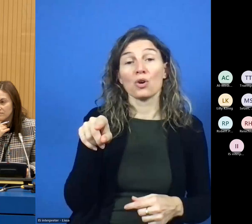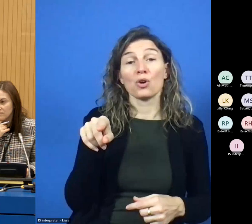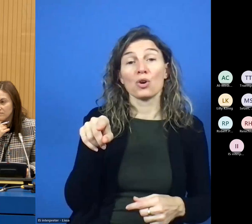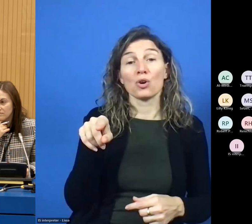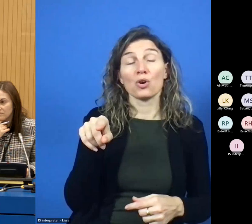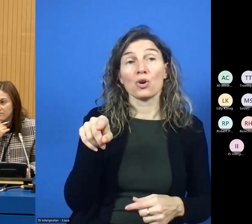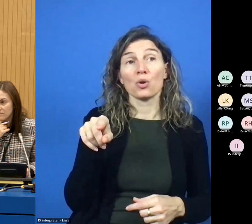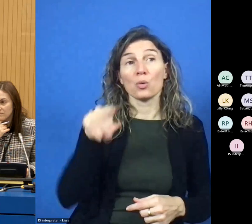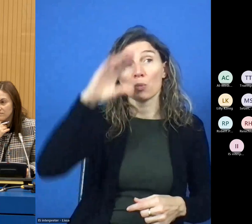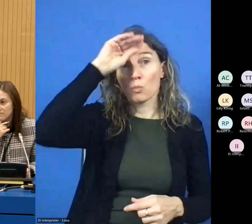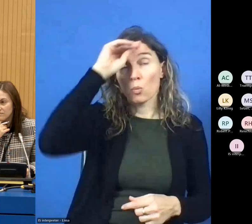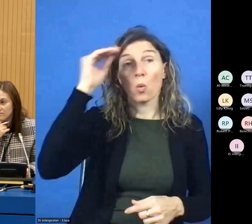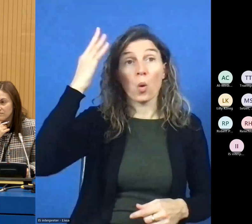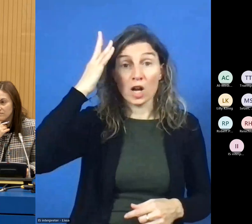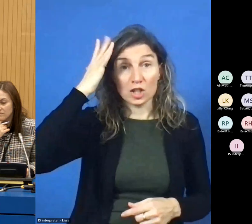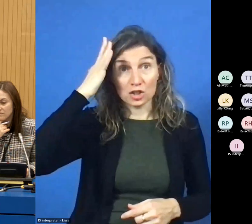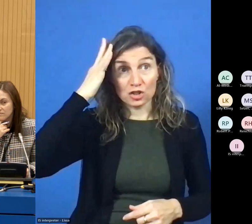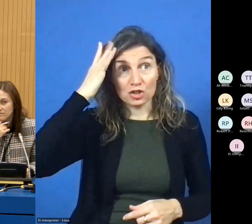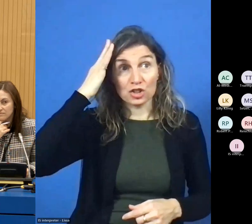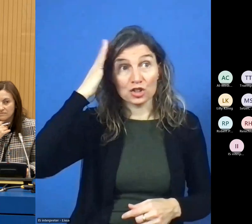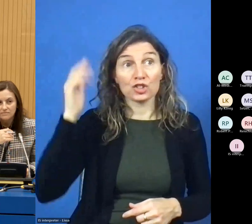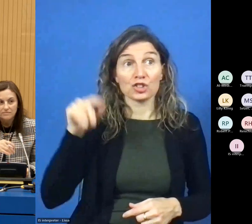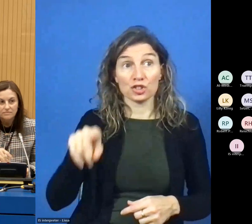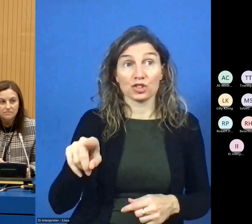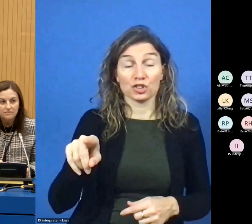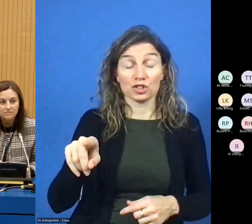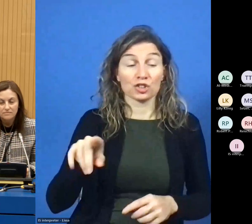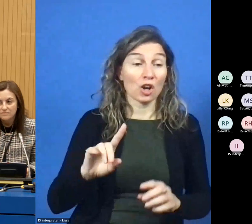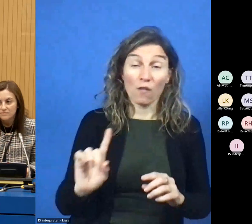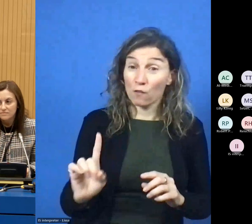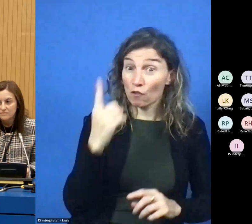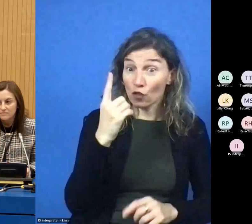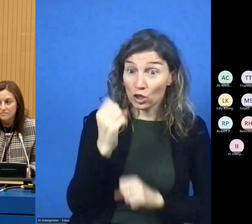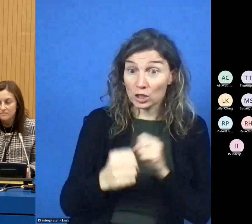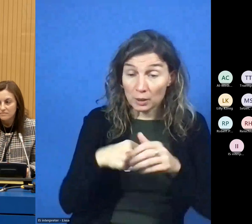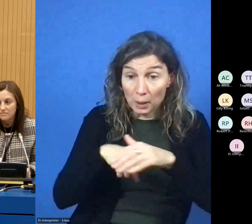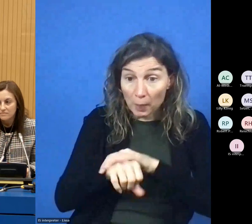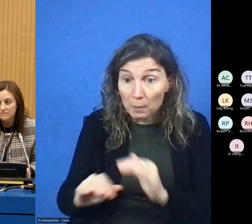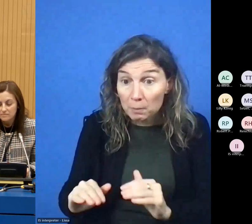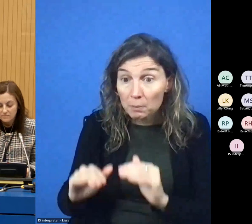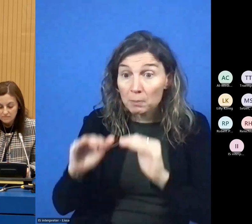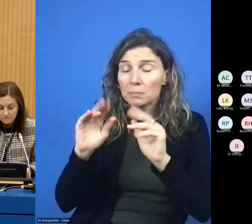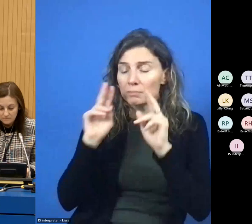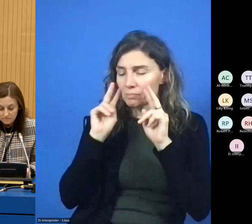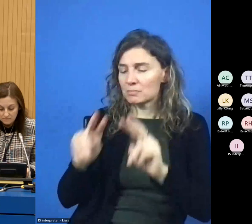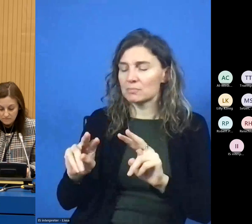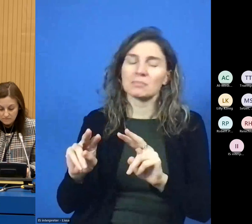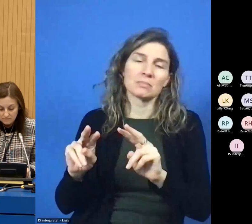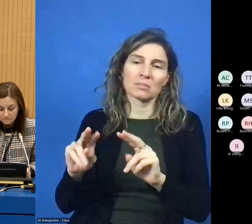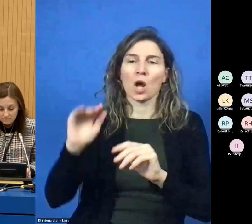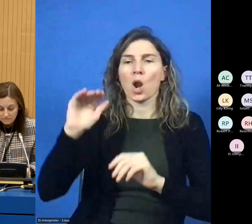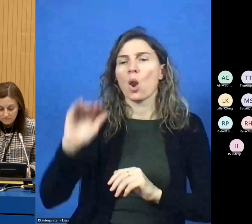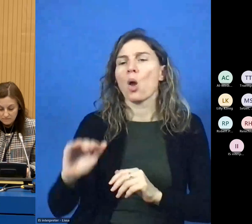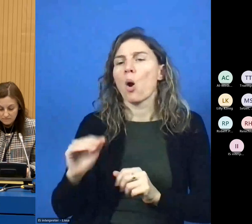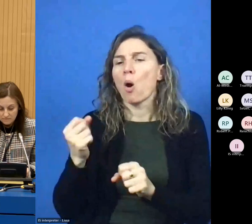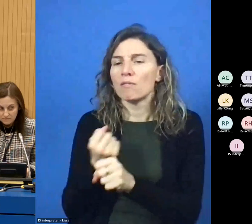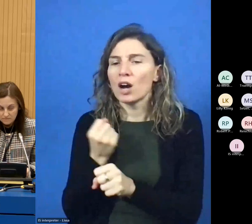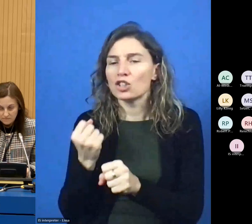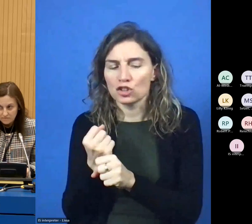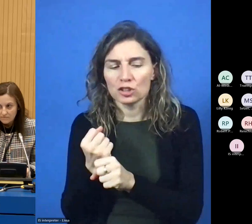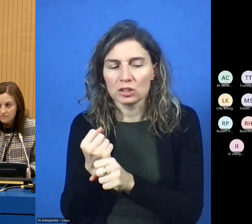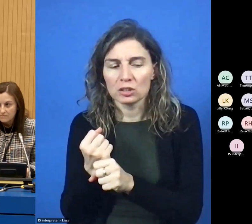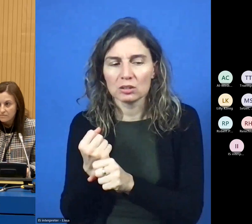he was observed in his first year, 1 year, low function. I believe in inclusive,